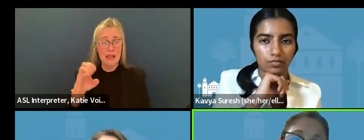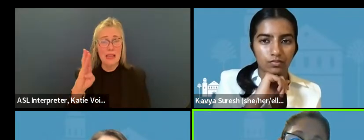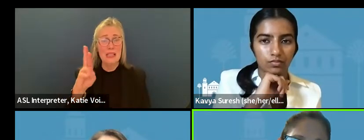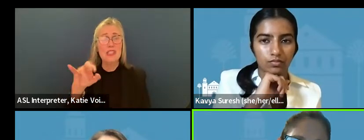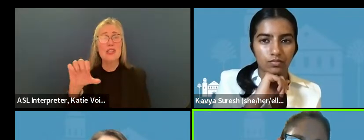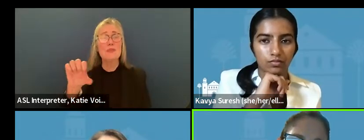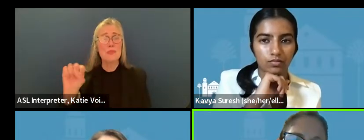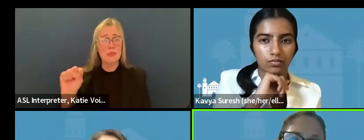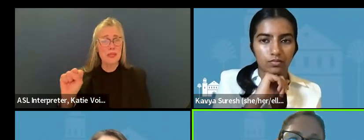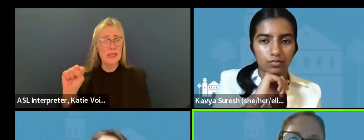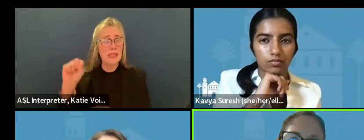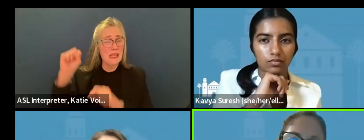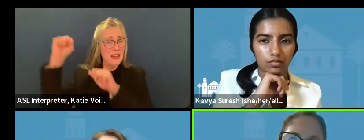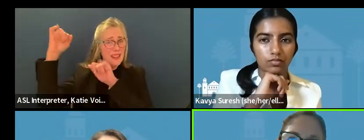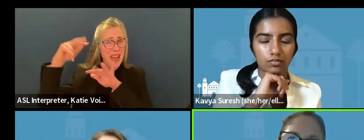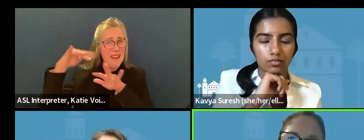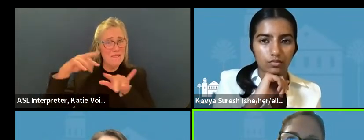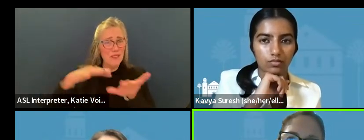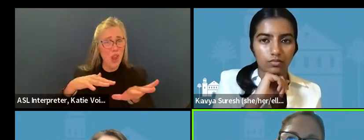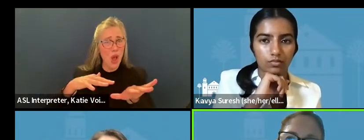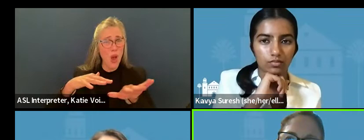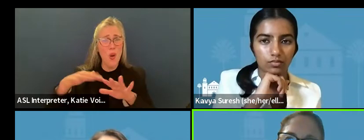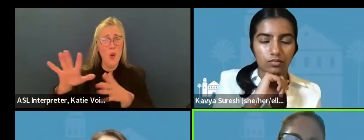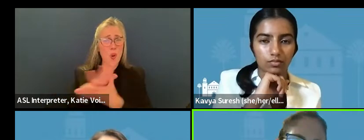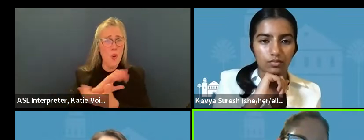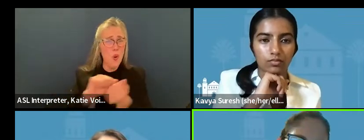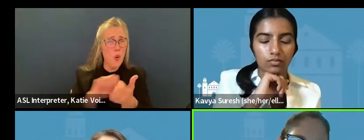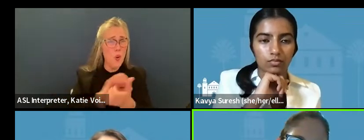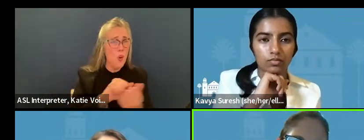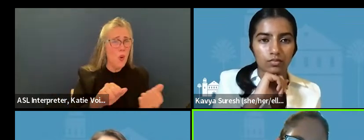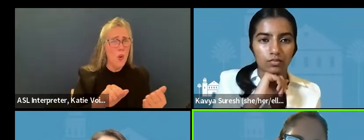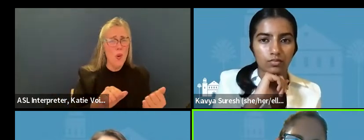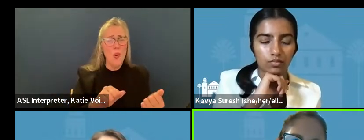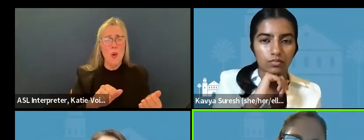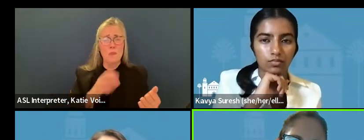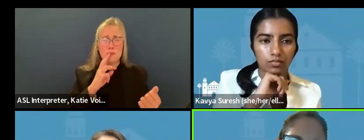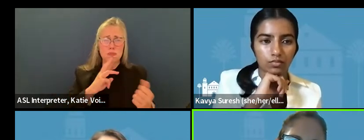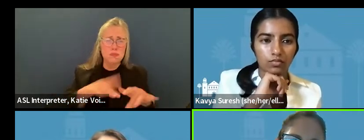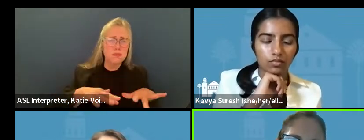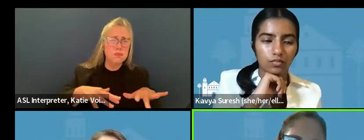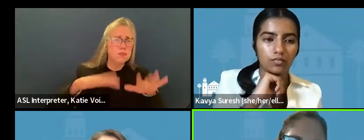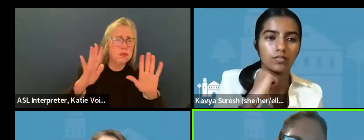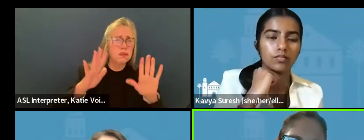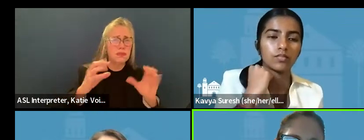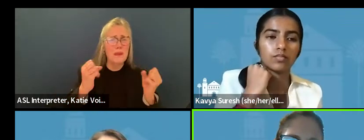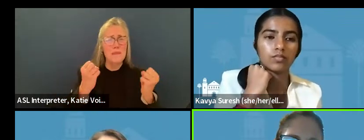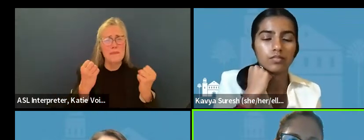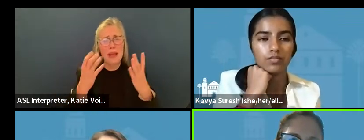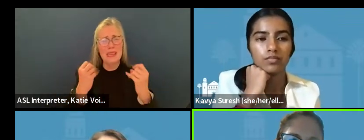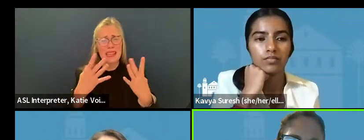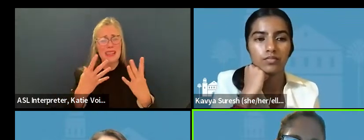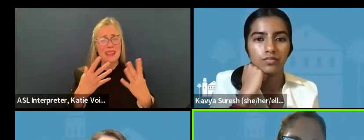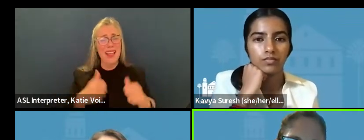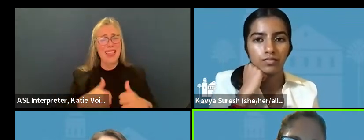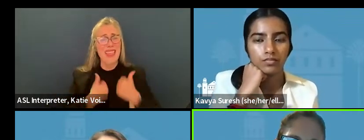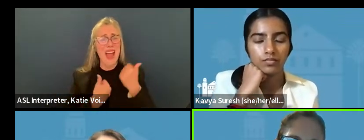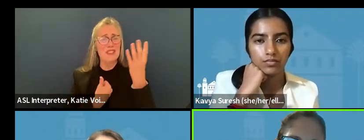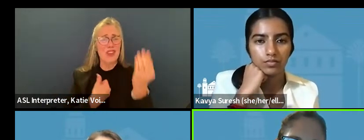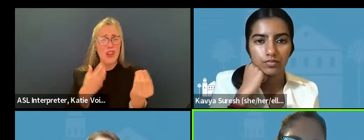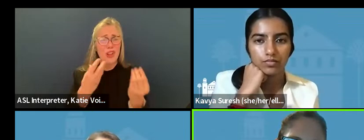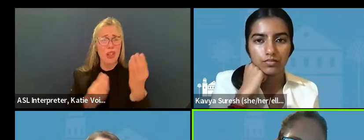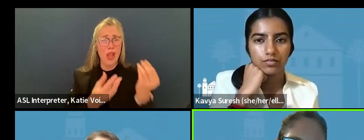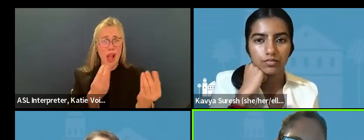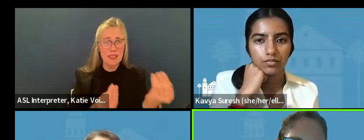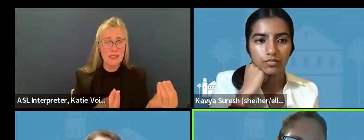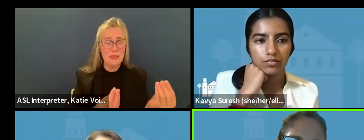memories, a lot of pain. And also for us to remember those lives that were lost, and also to keep appreciating our